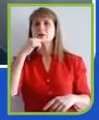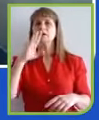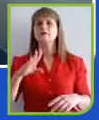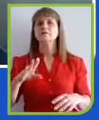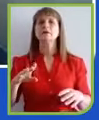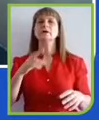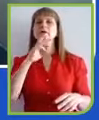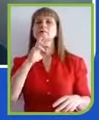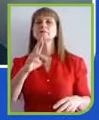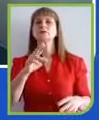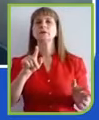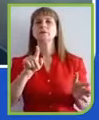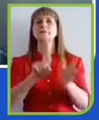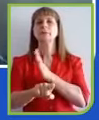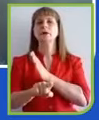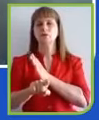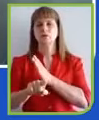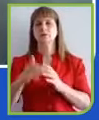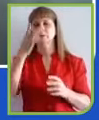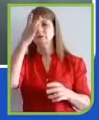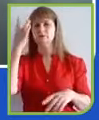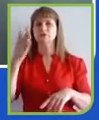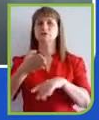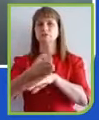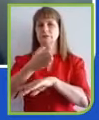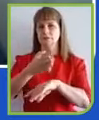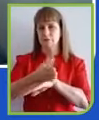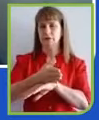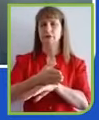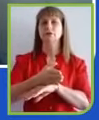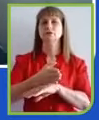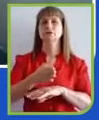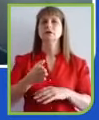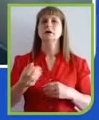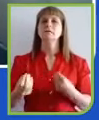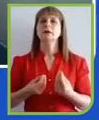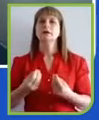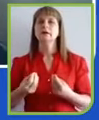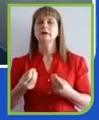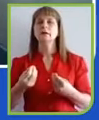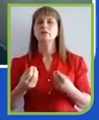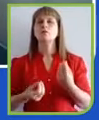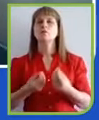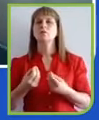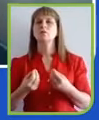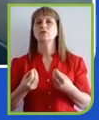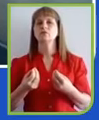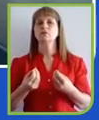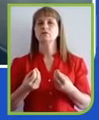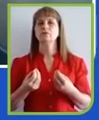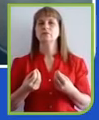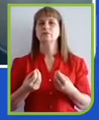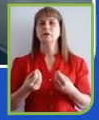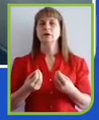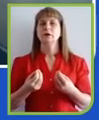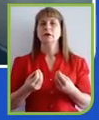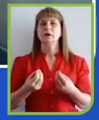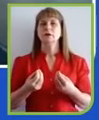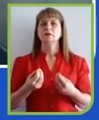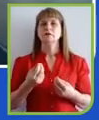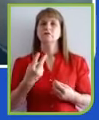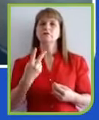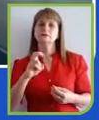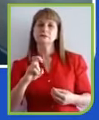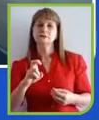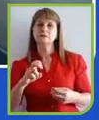participants. Just for the understanding of the logic of what will be the dynamic here, I will, in the next 25 minutes, present